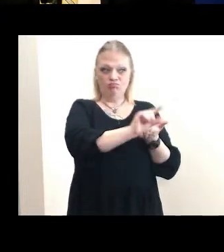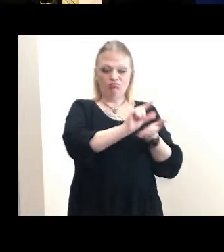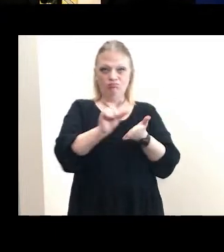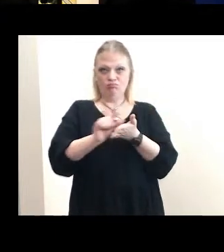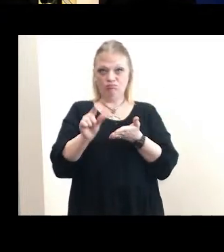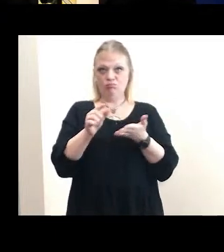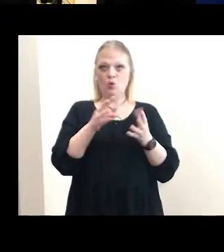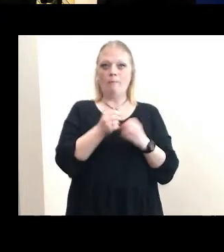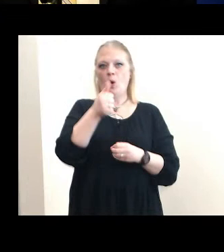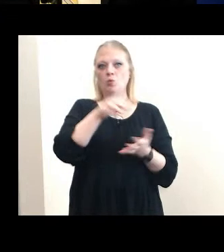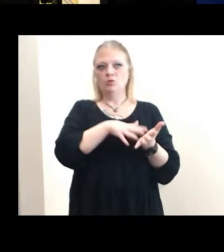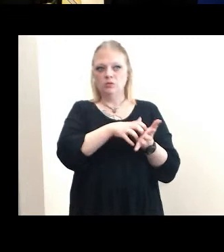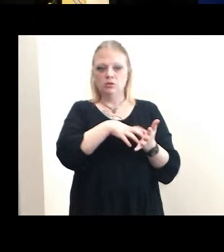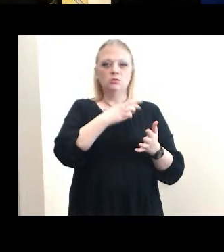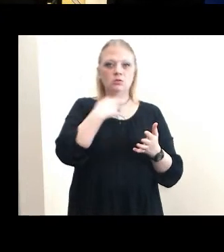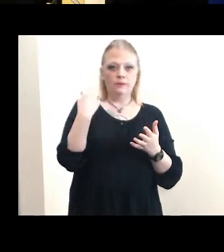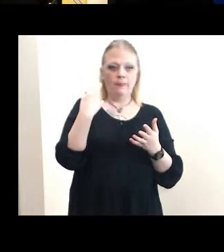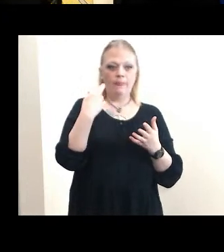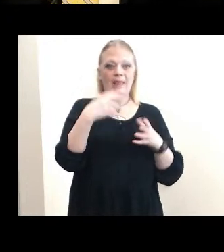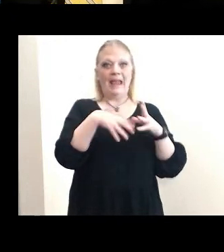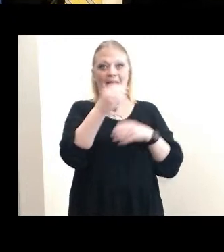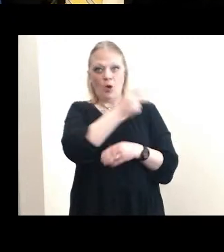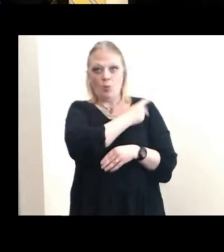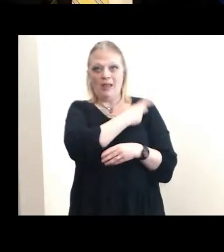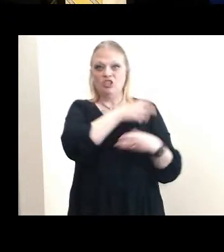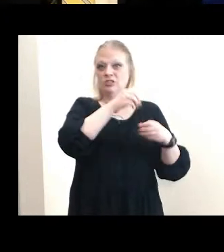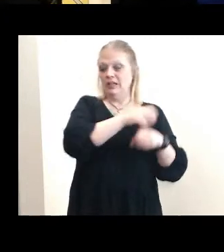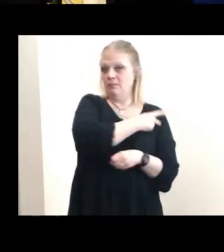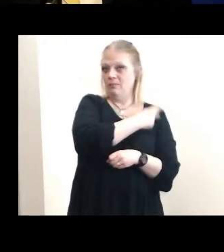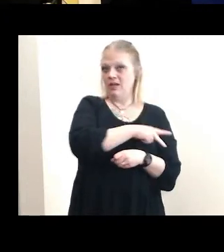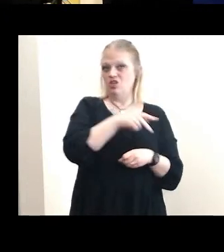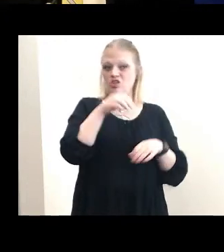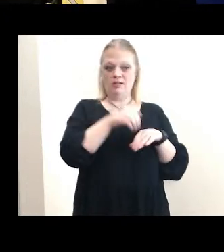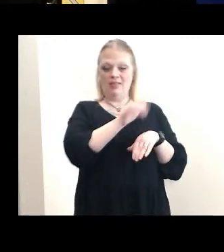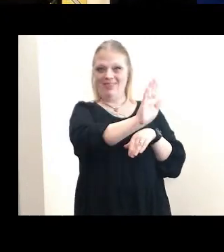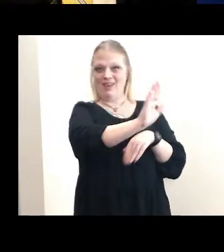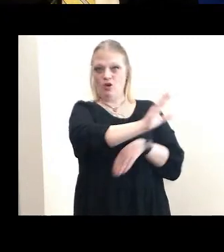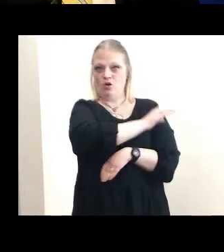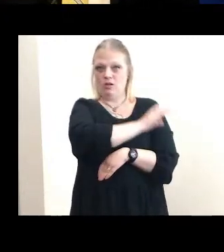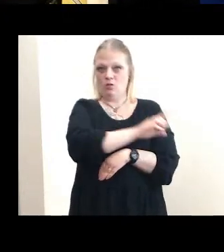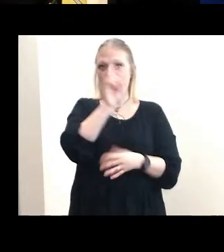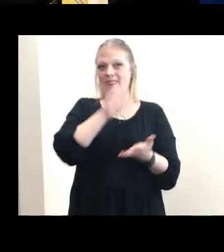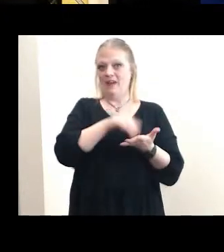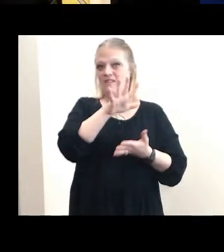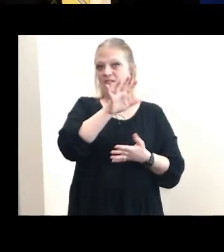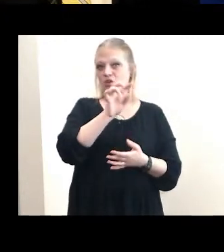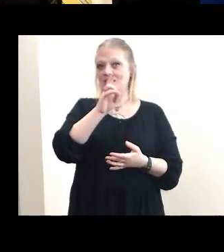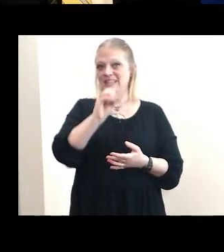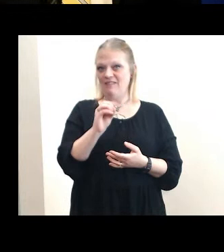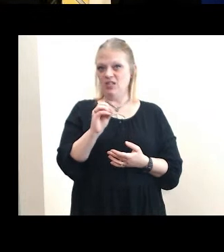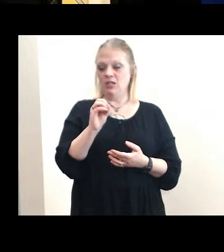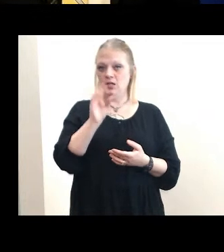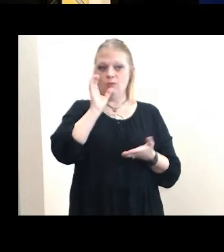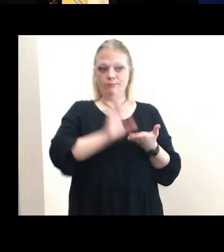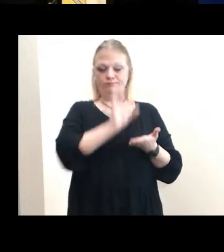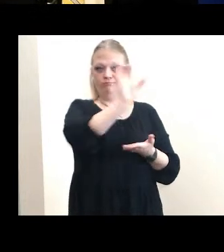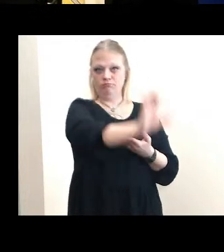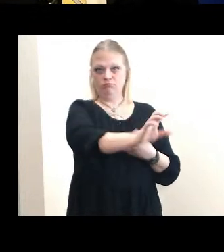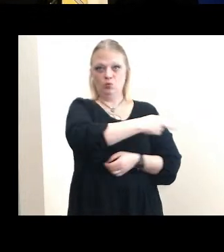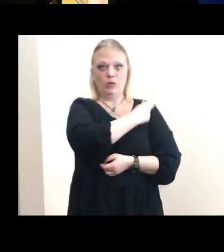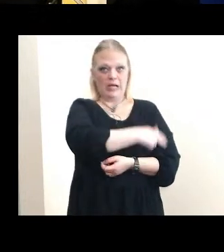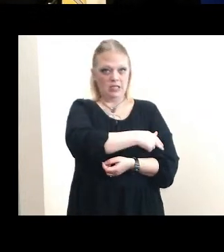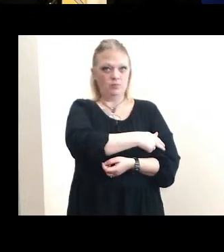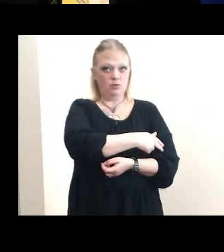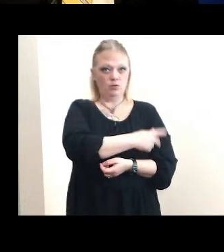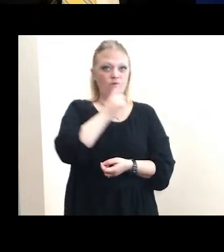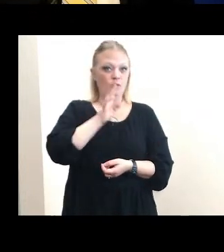out and inpatients, not just inpatients, outpatients at their clinics. So 1,570 of those will go to hospitals